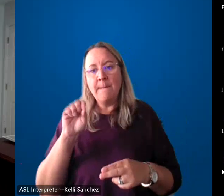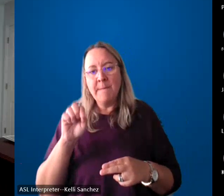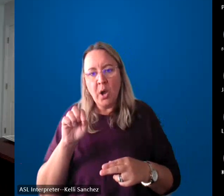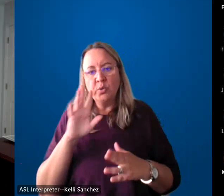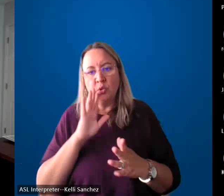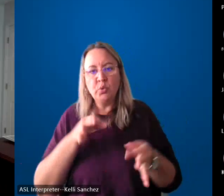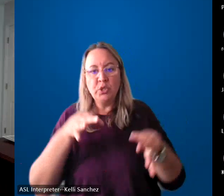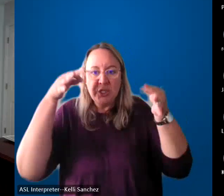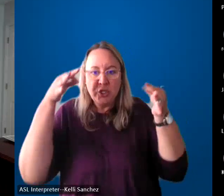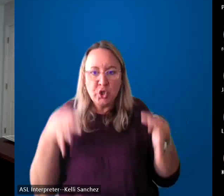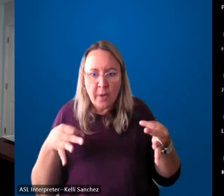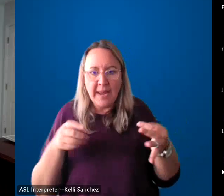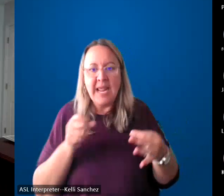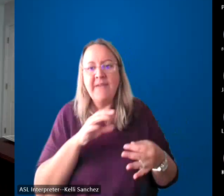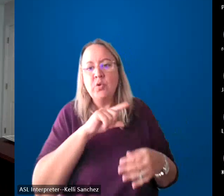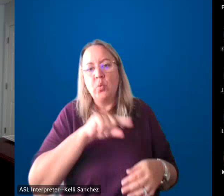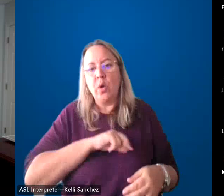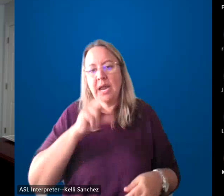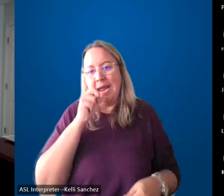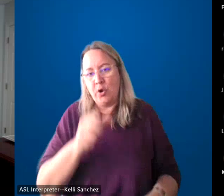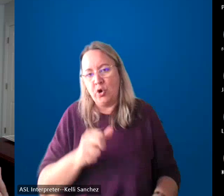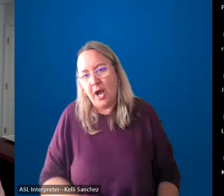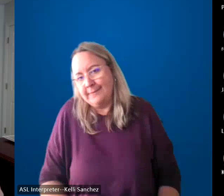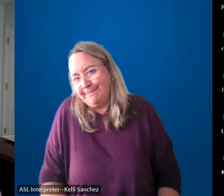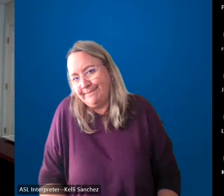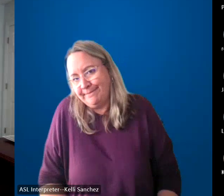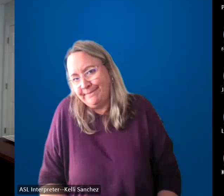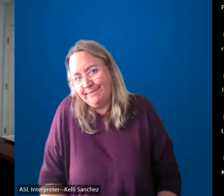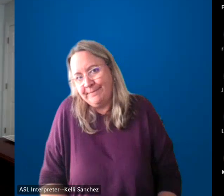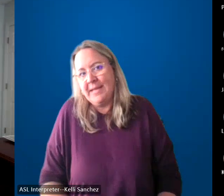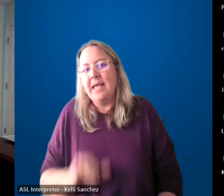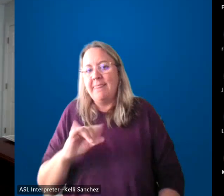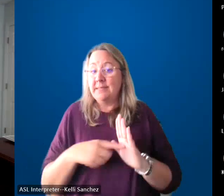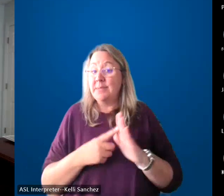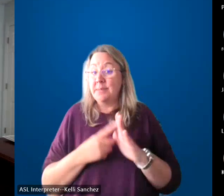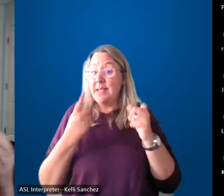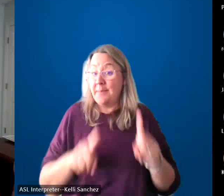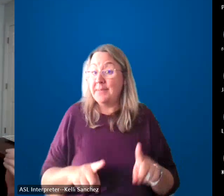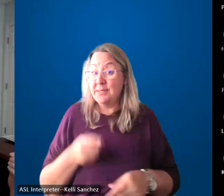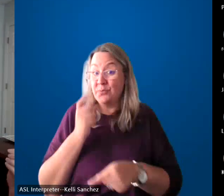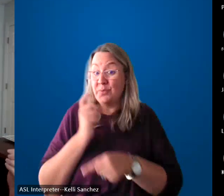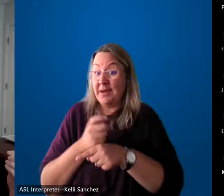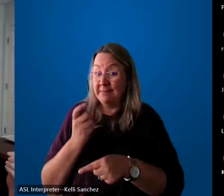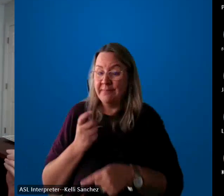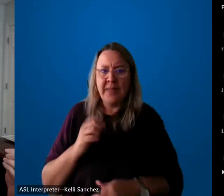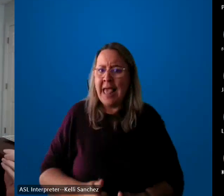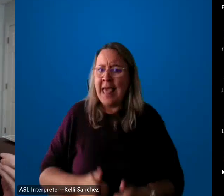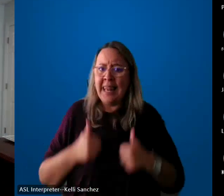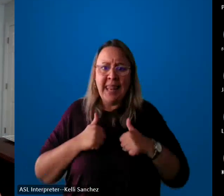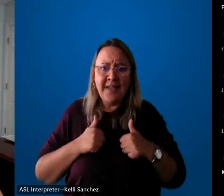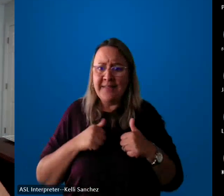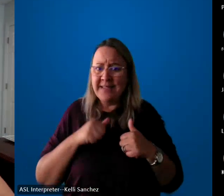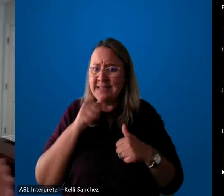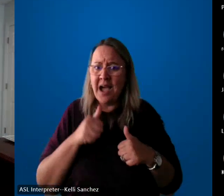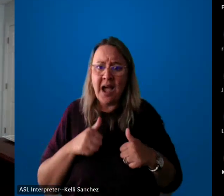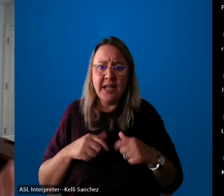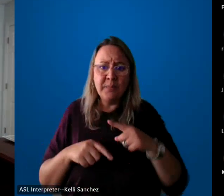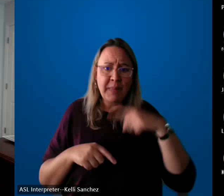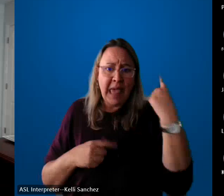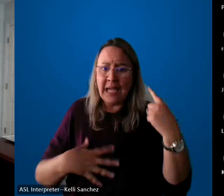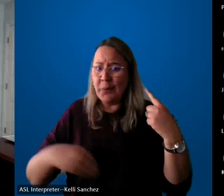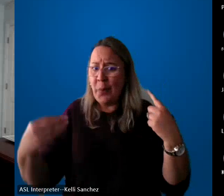if they qualify for that treatment. And that sometimes happens, right? Because life isn't cut and dry like that, right? Like you